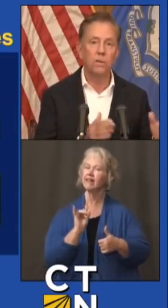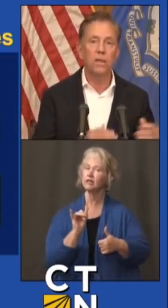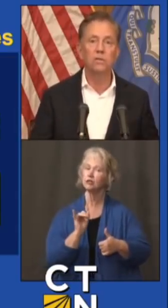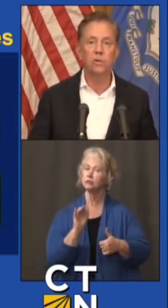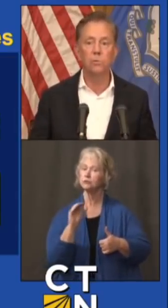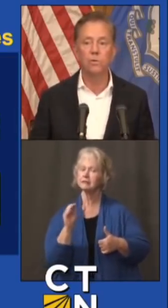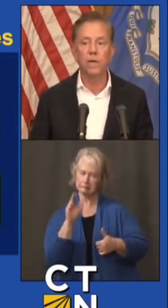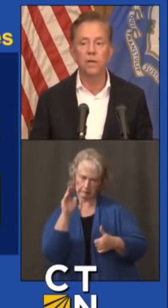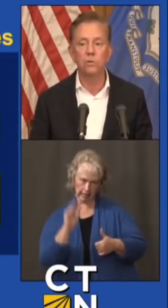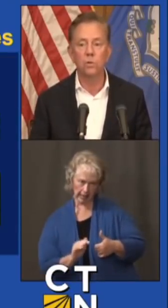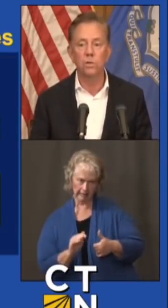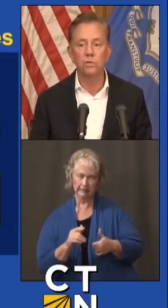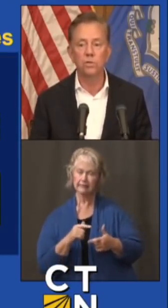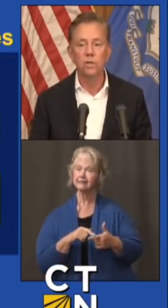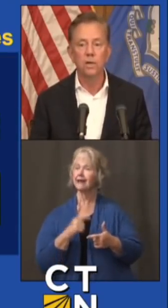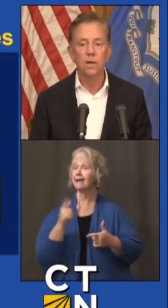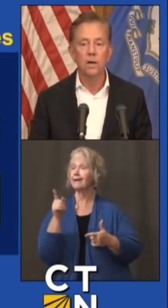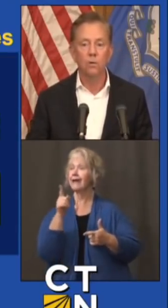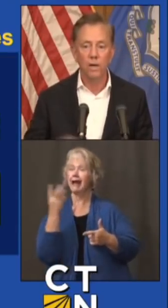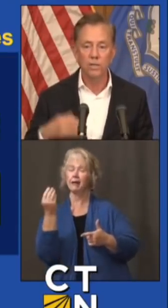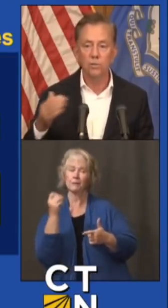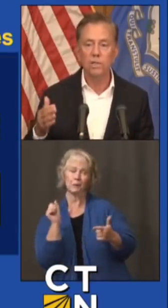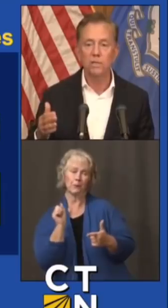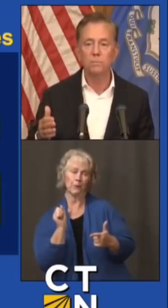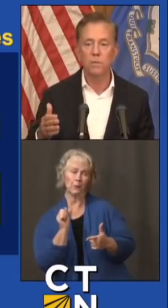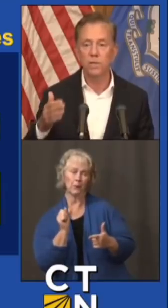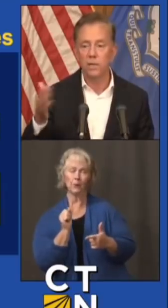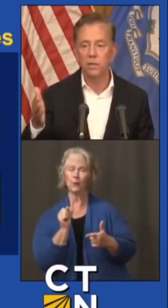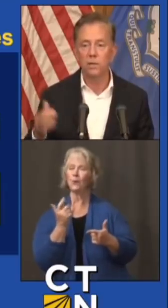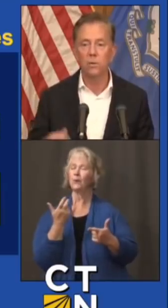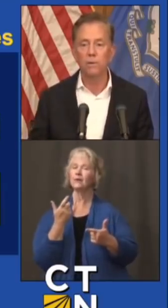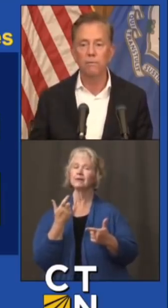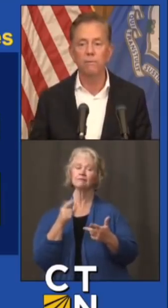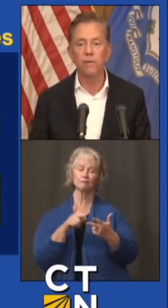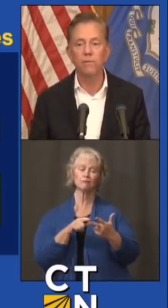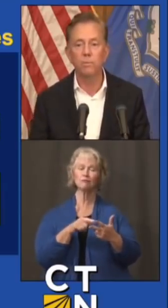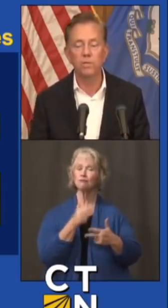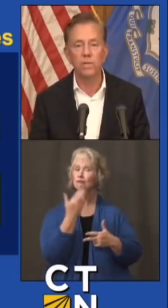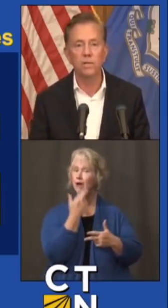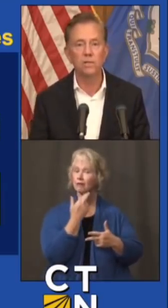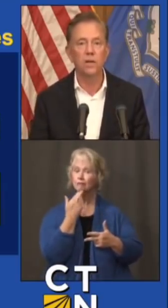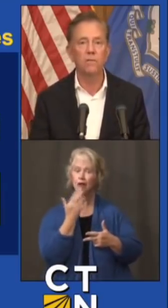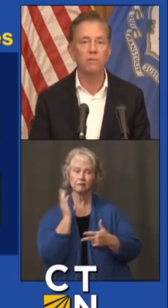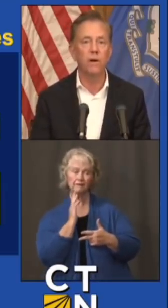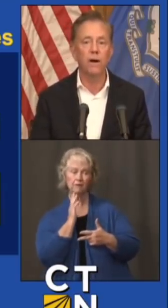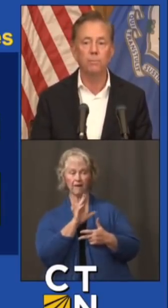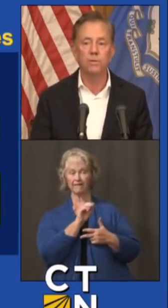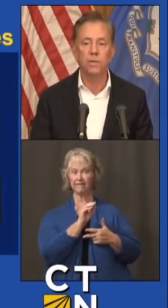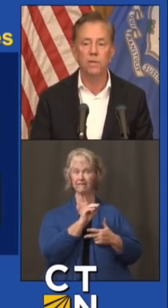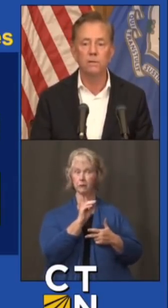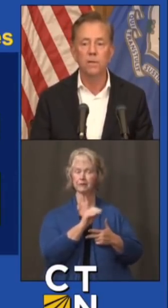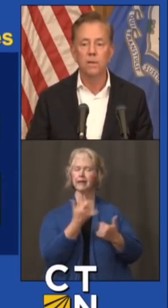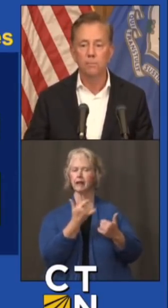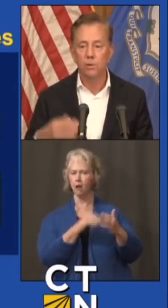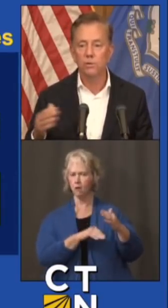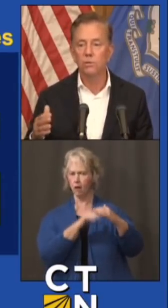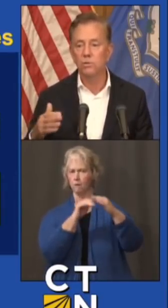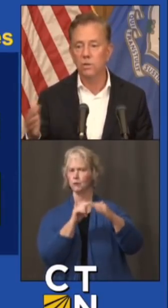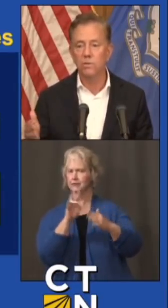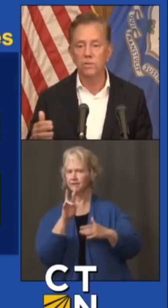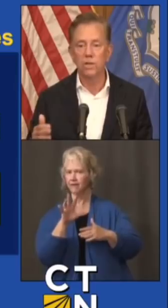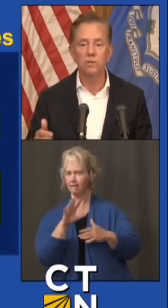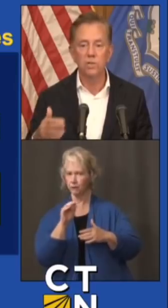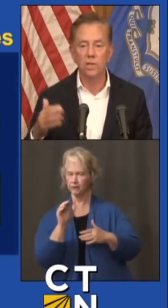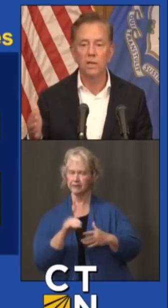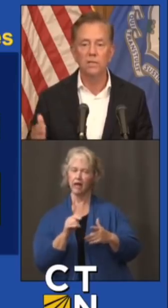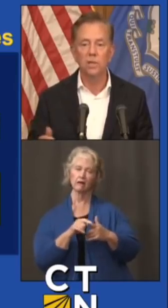weather and things are moving indoors. Restaurants in particular going from 50% to 75%, personal